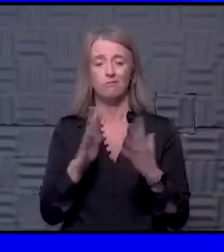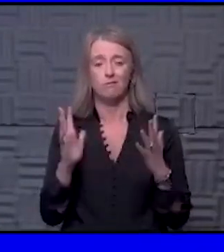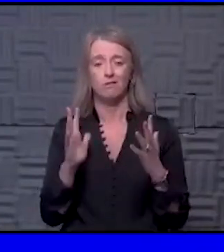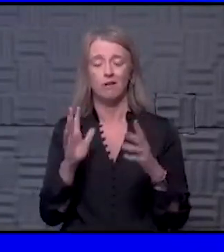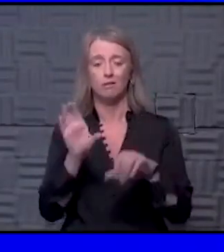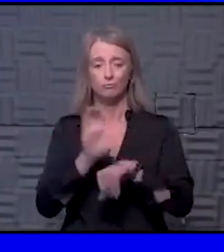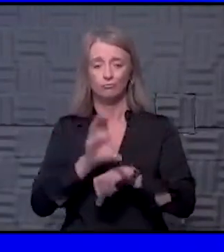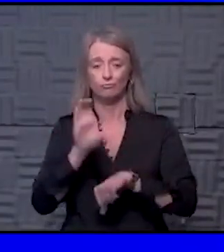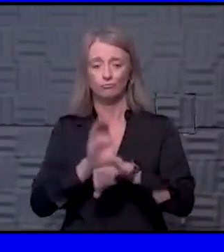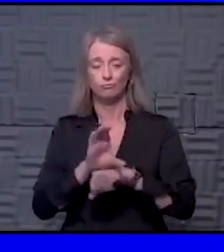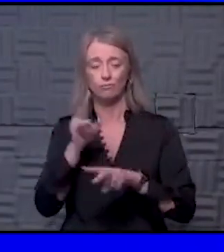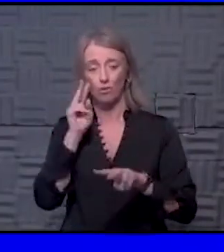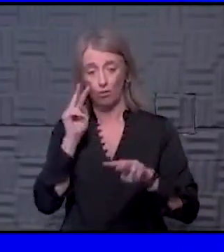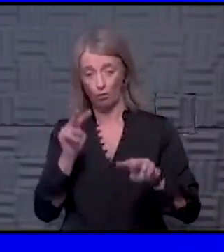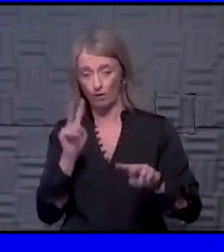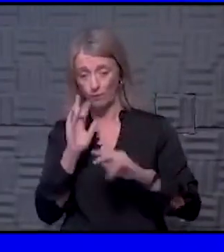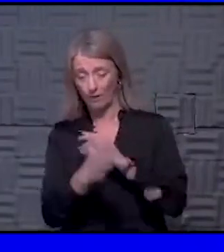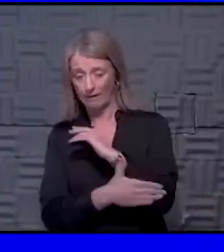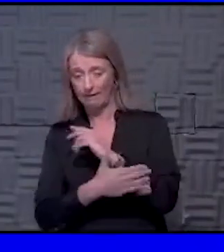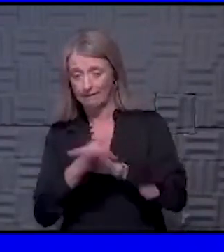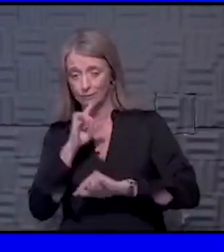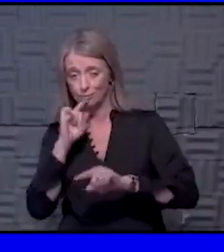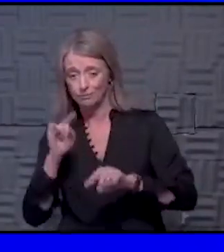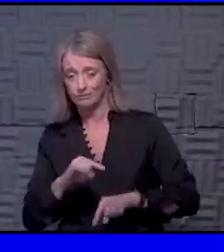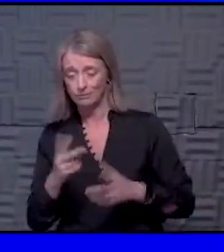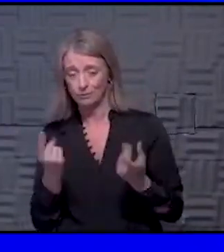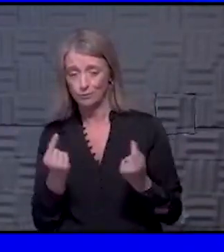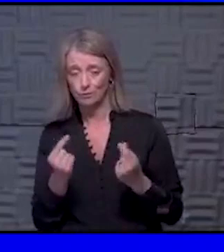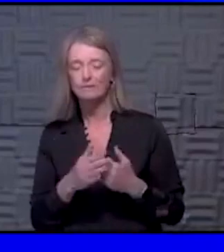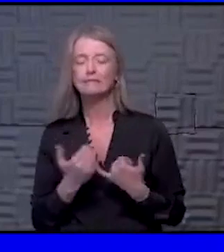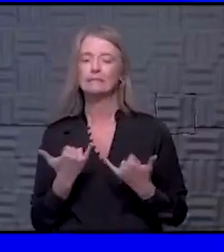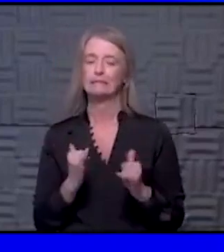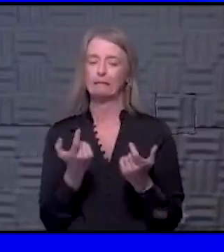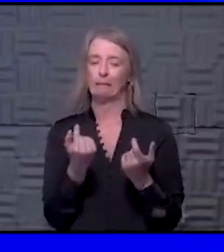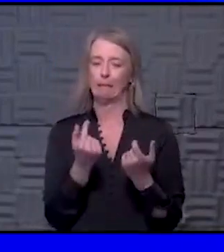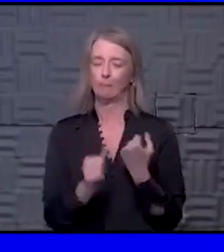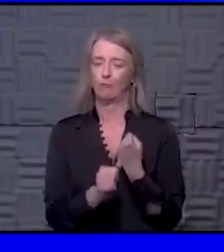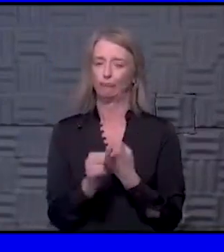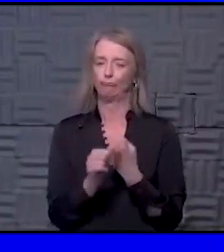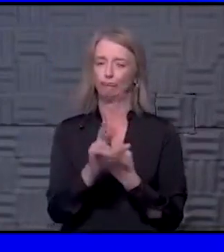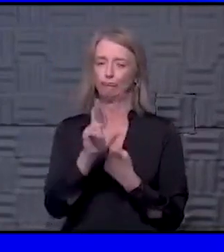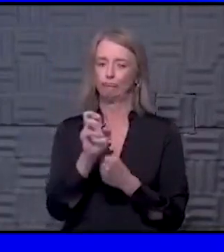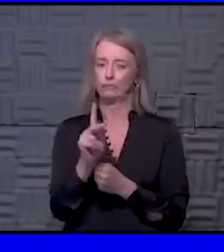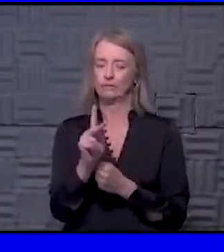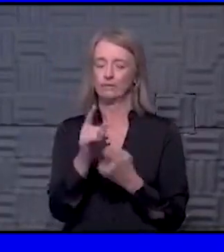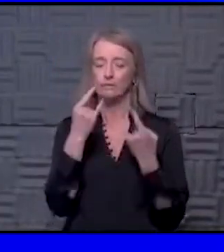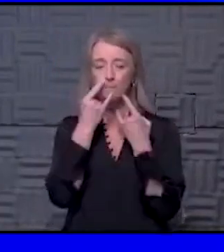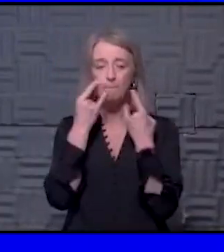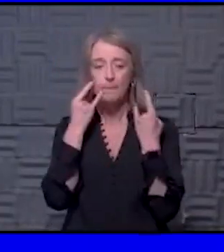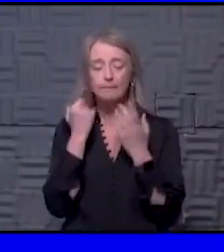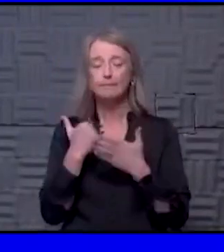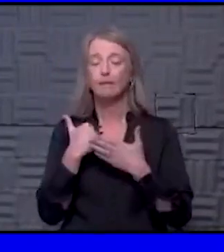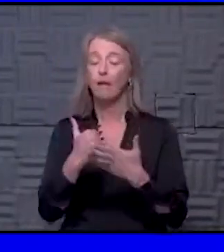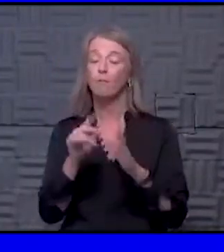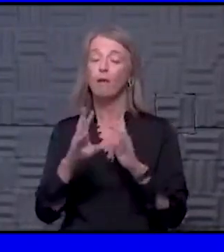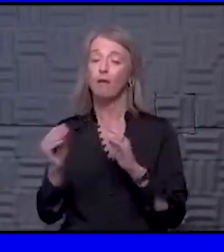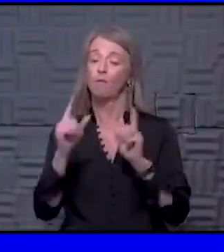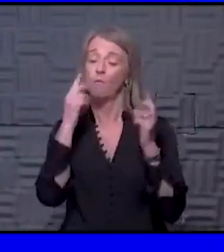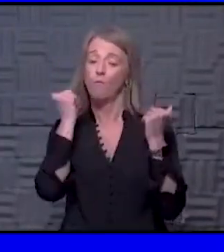of congregations are looking for their county. I think it's still a little bit risky, but of course, masking is going to help. And